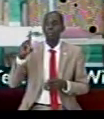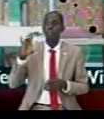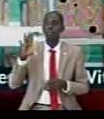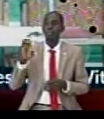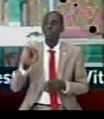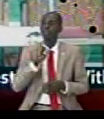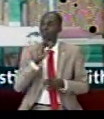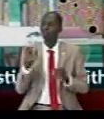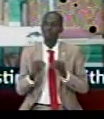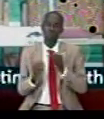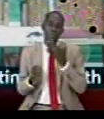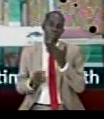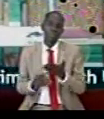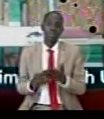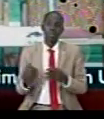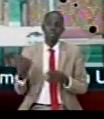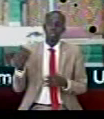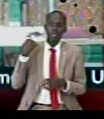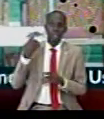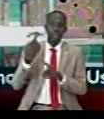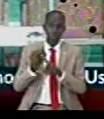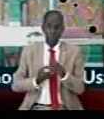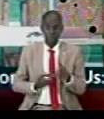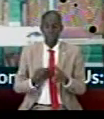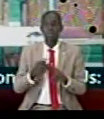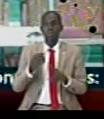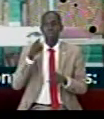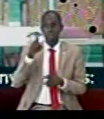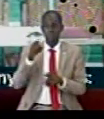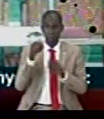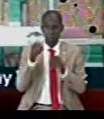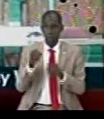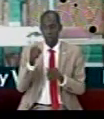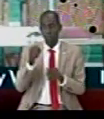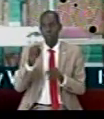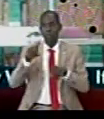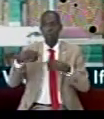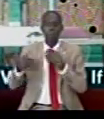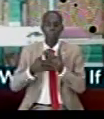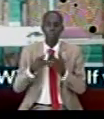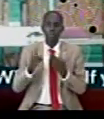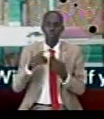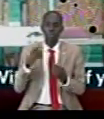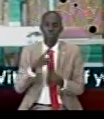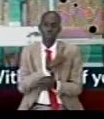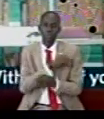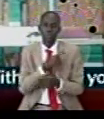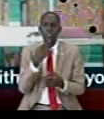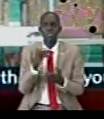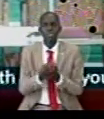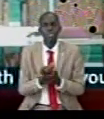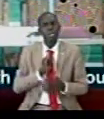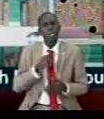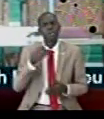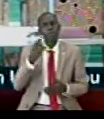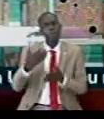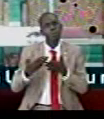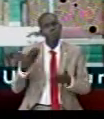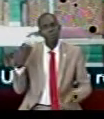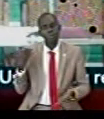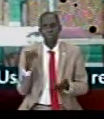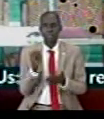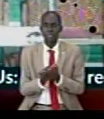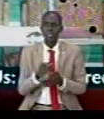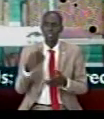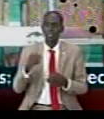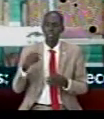Even last month, me and my wife still went to that same person. He tested me and he said, brother, I told you that appendix is no